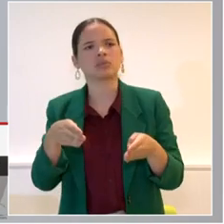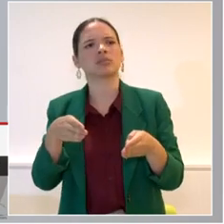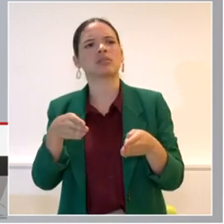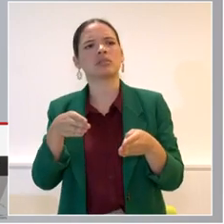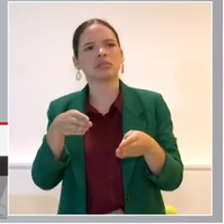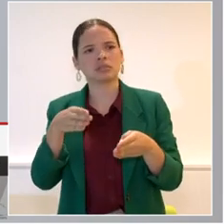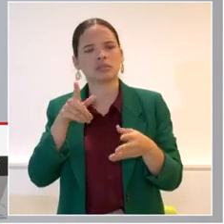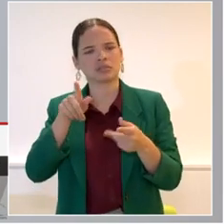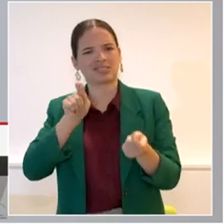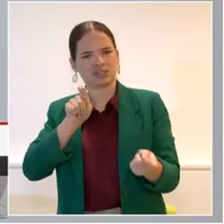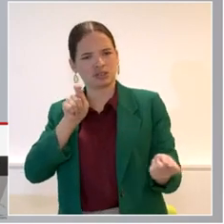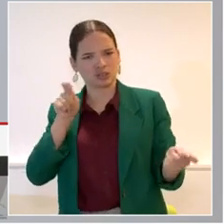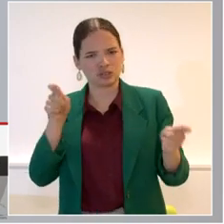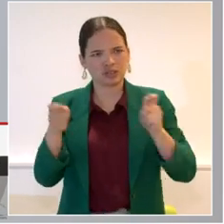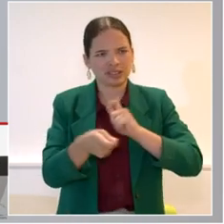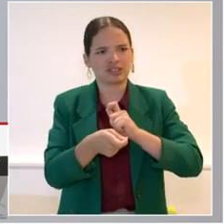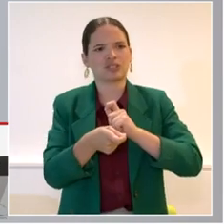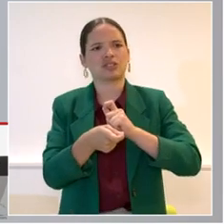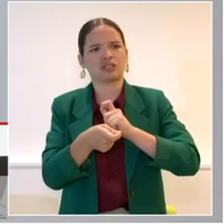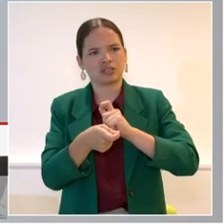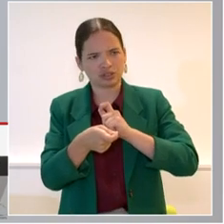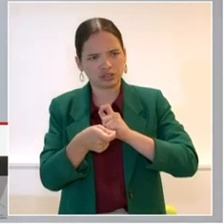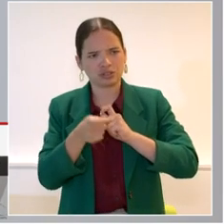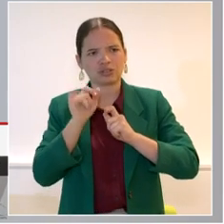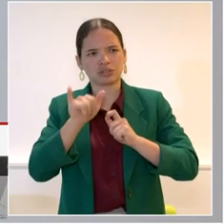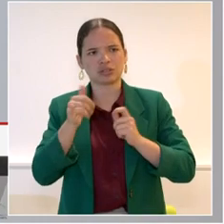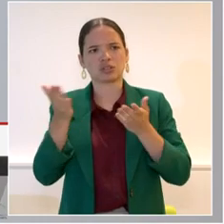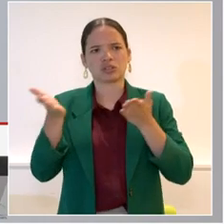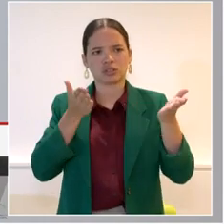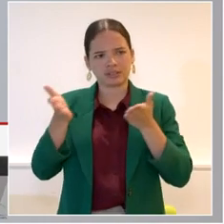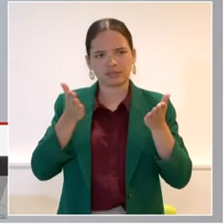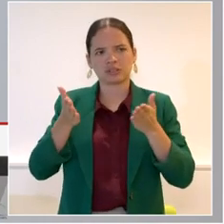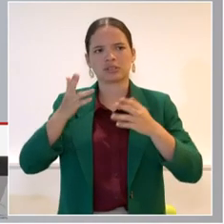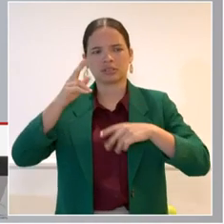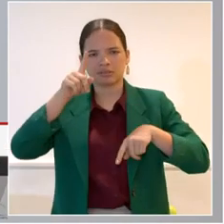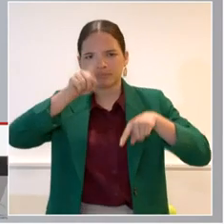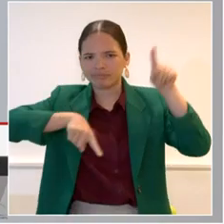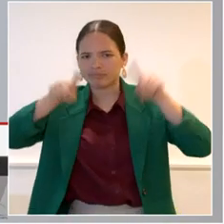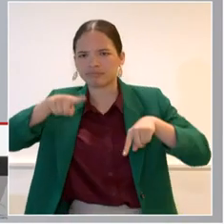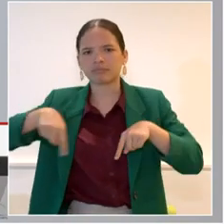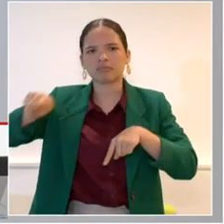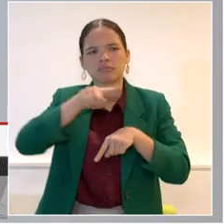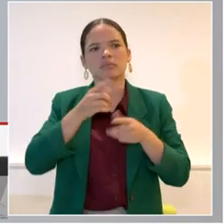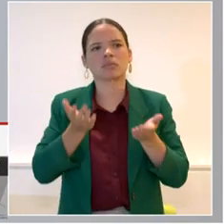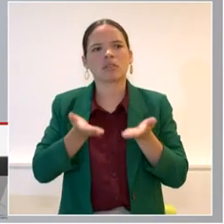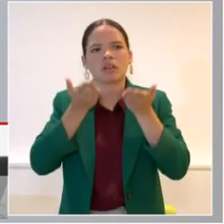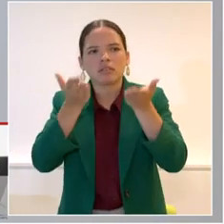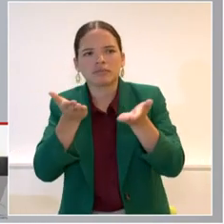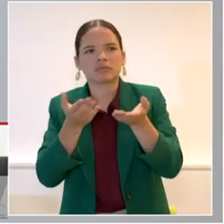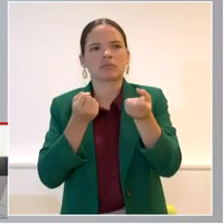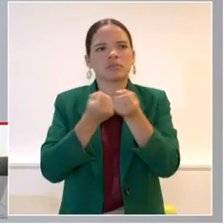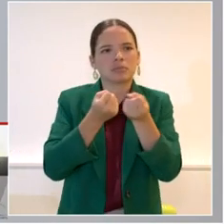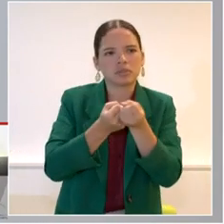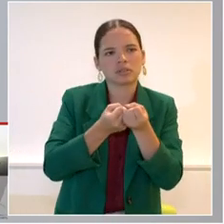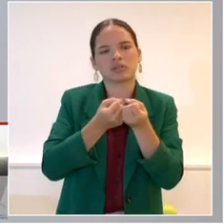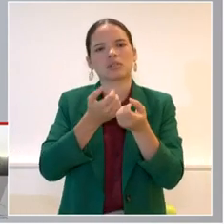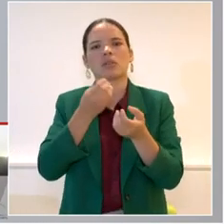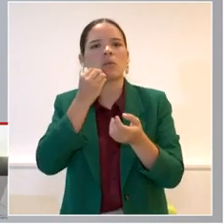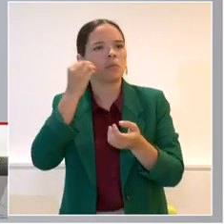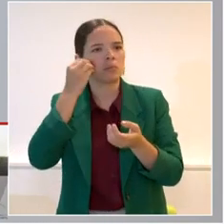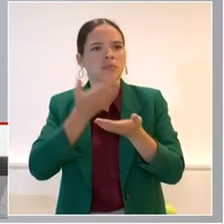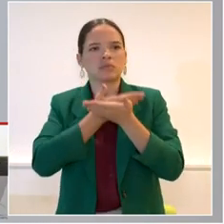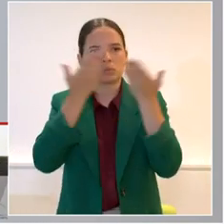transformation of the spectrum of services that we have offered homeless families in DC. And though